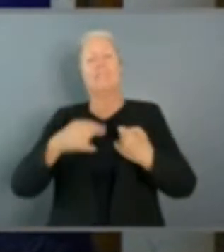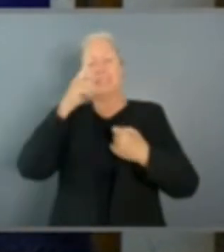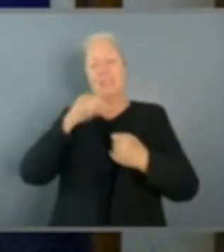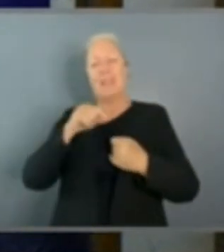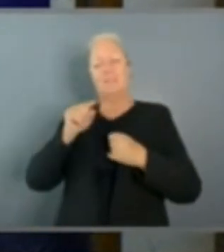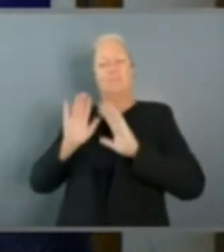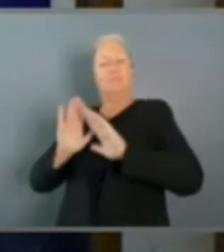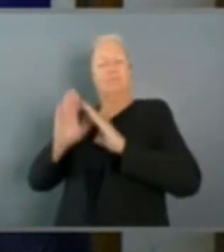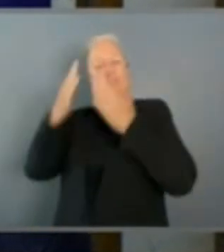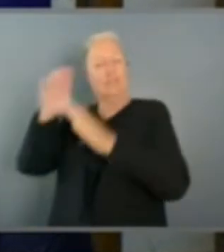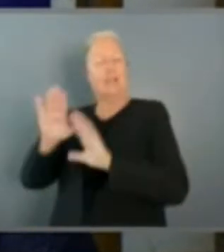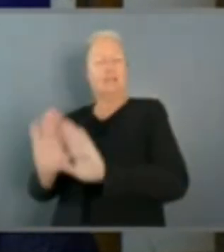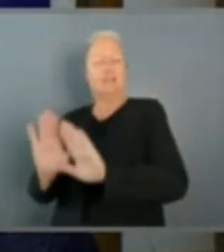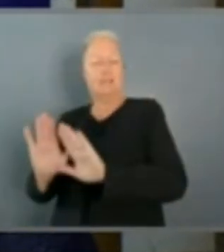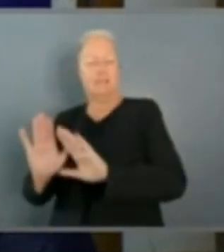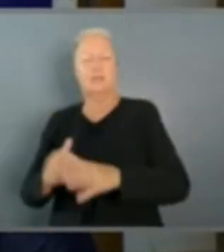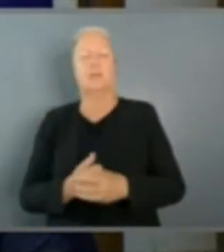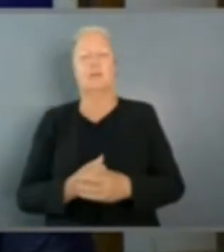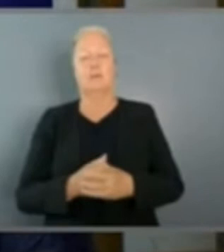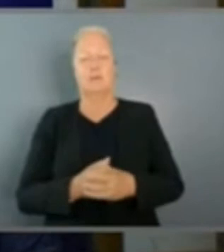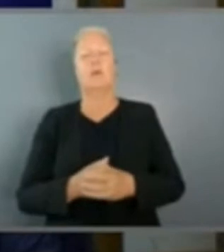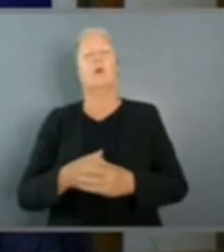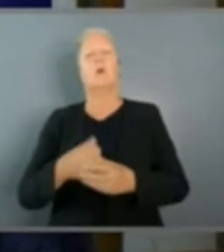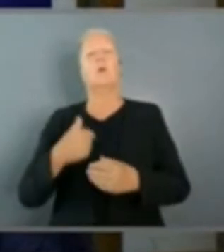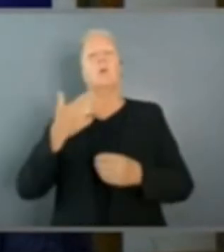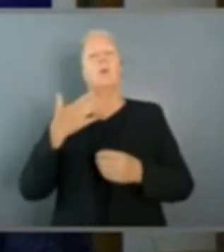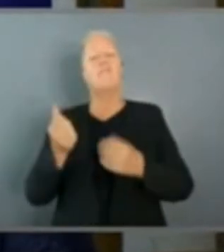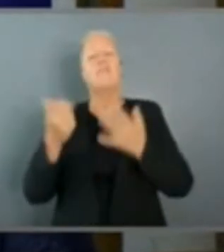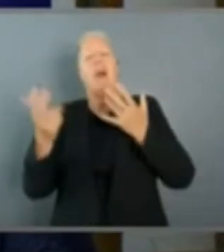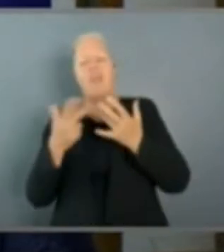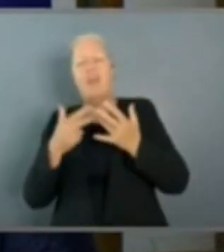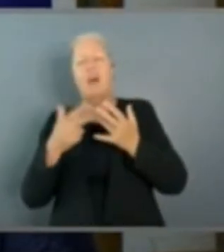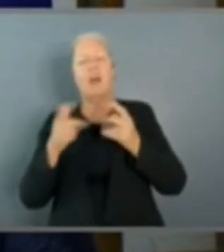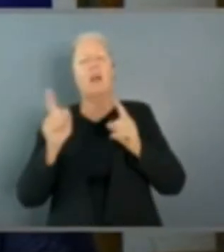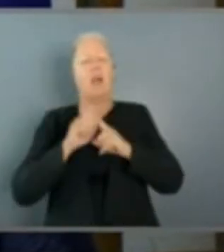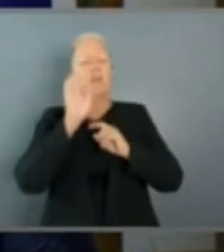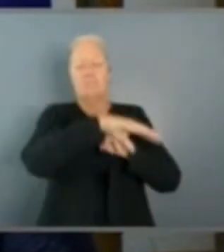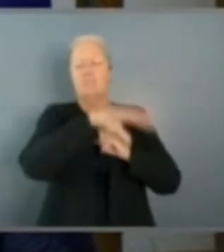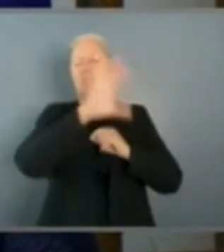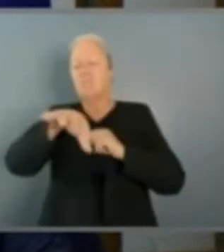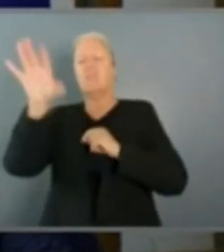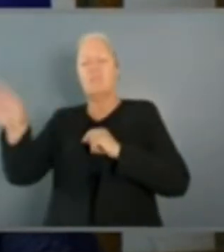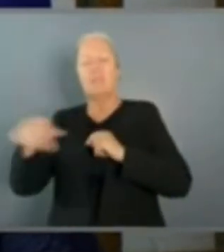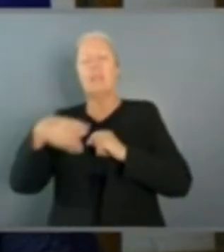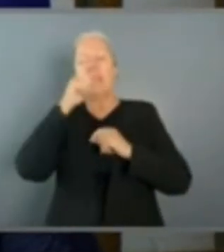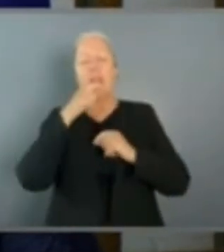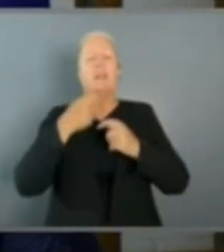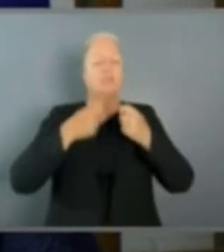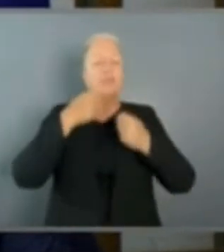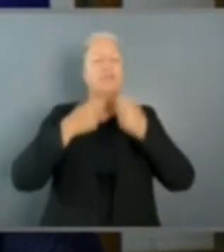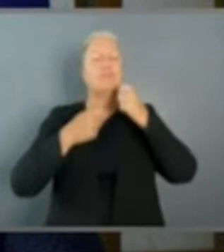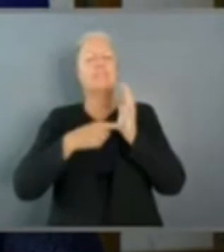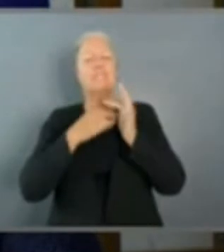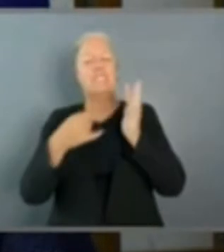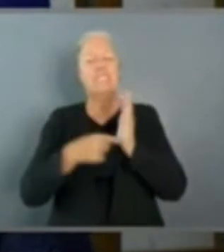for the reopening of the Rita Flynn Testing and Isolation Facility, which will relieve pressure on Port Moresby General Hospital. Also the